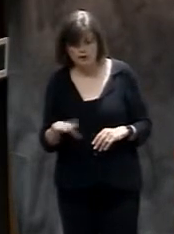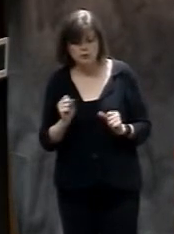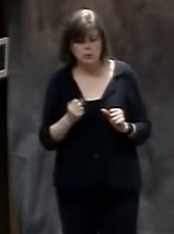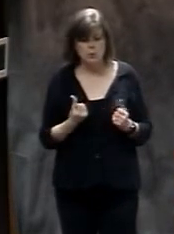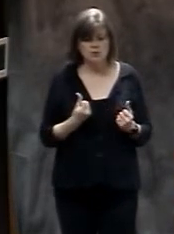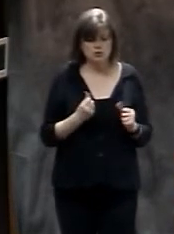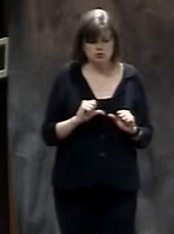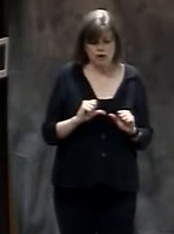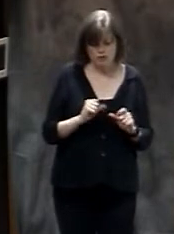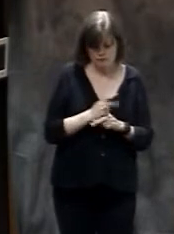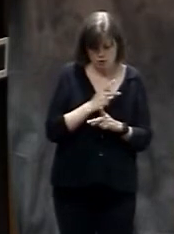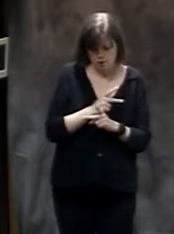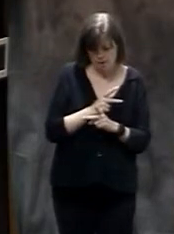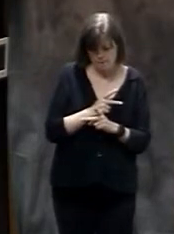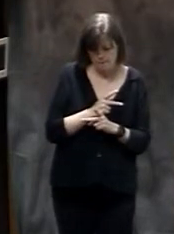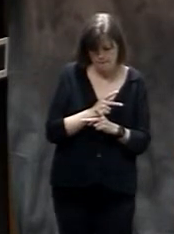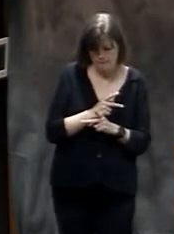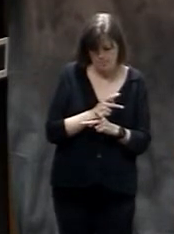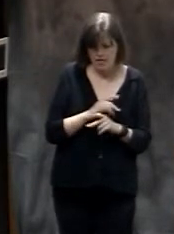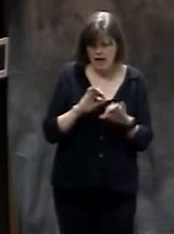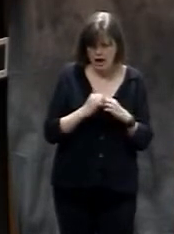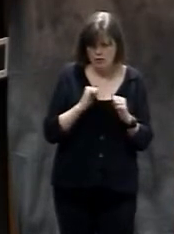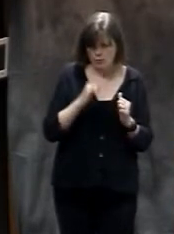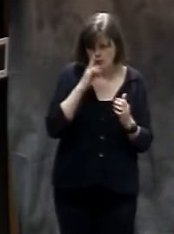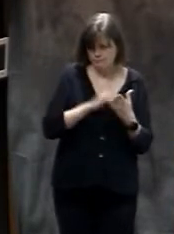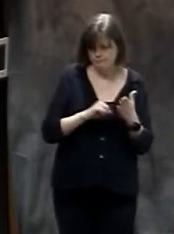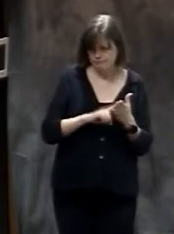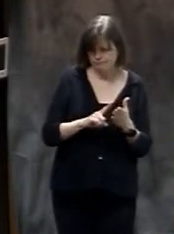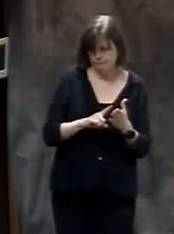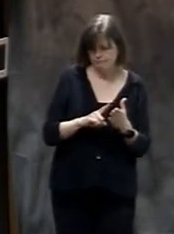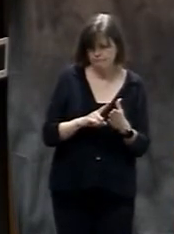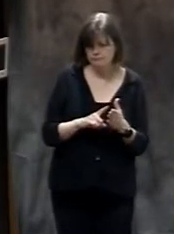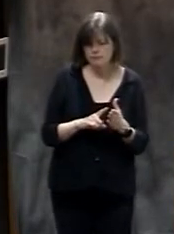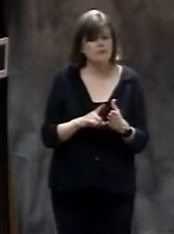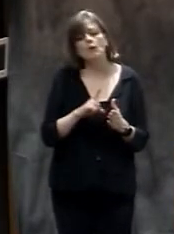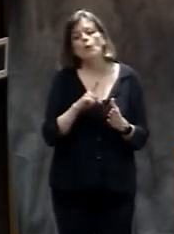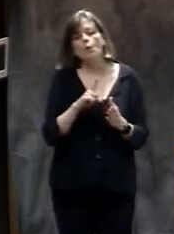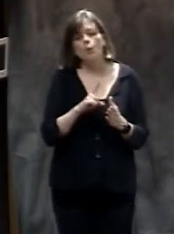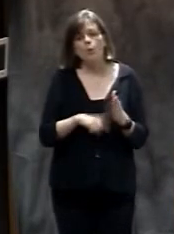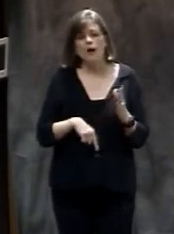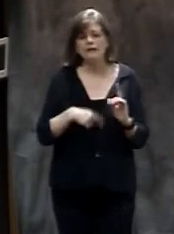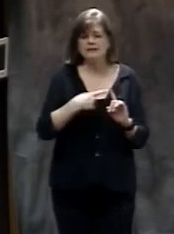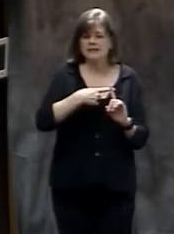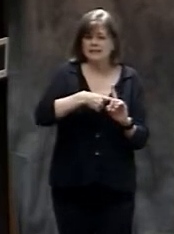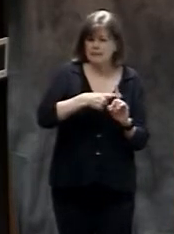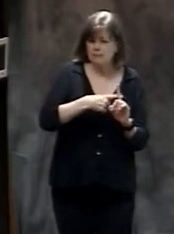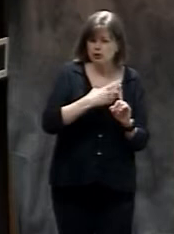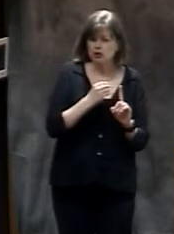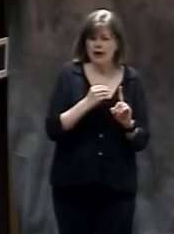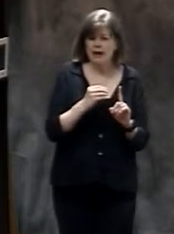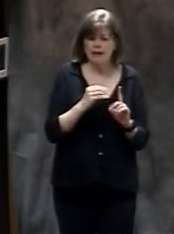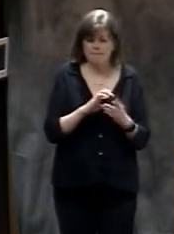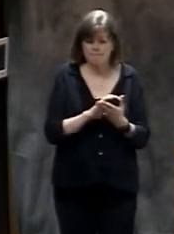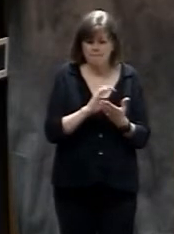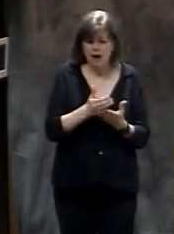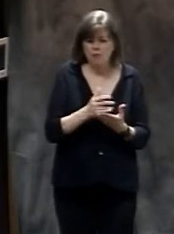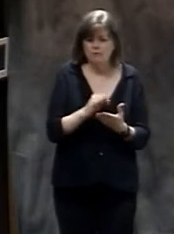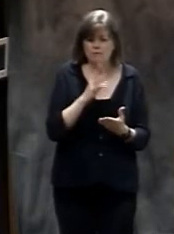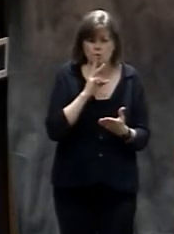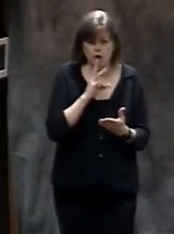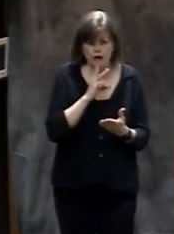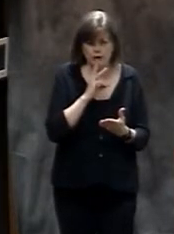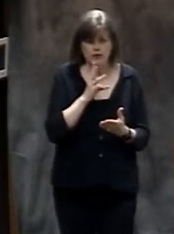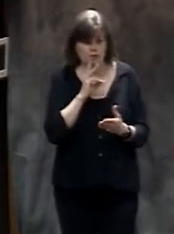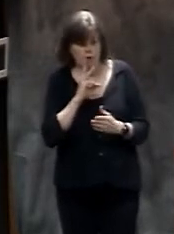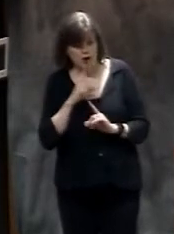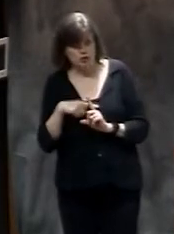develop a model that could help us investigate what the temperature and water volume are, the water temperature